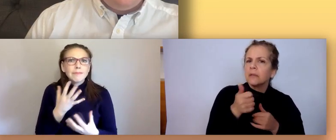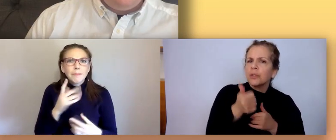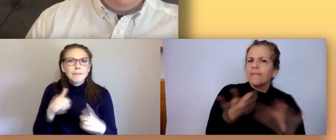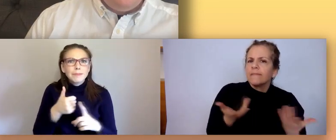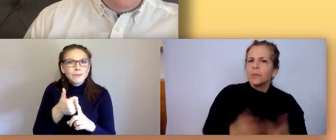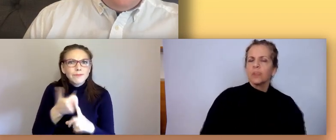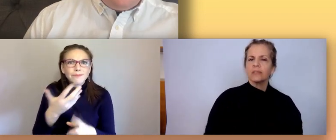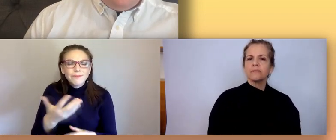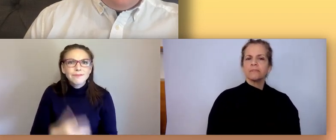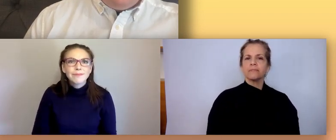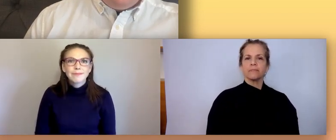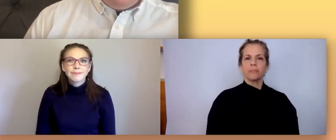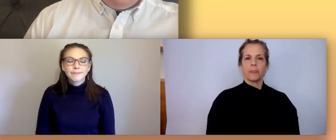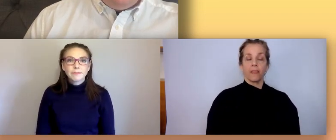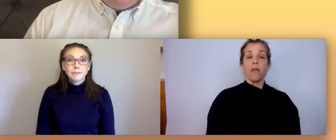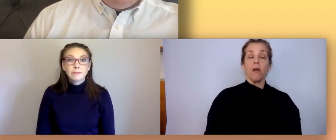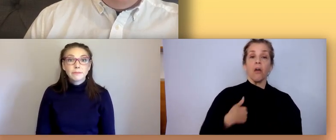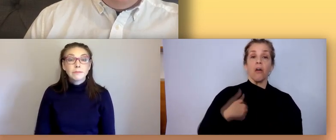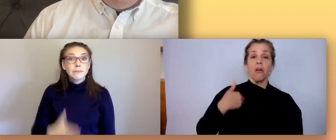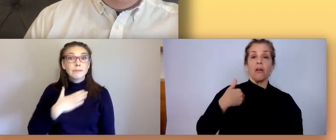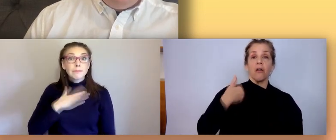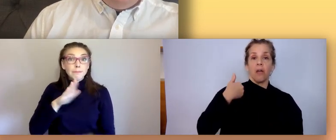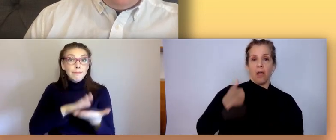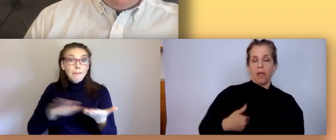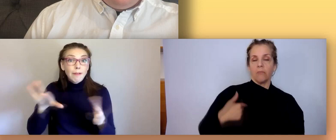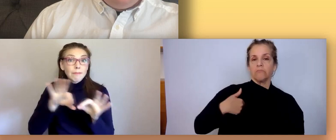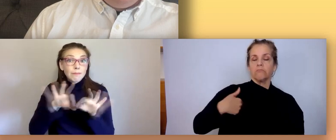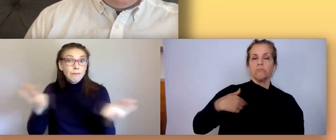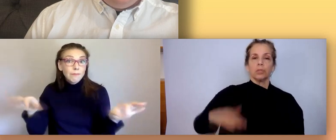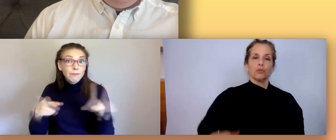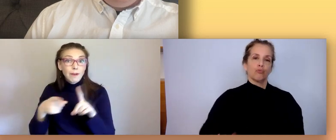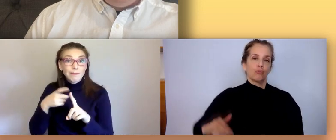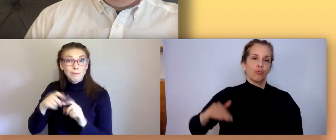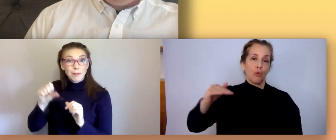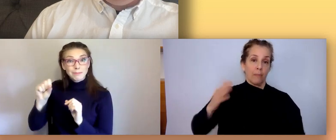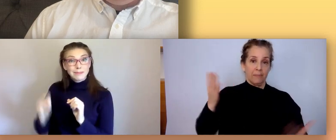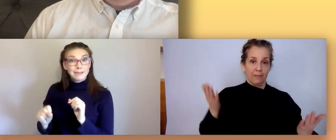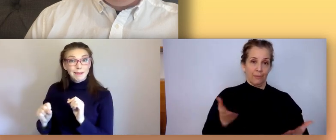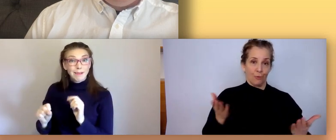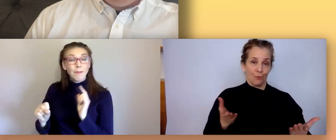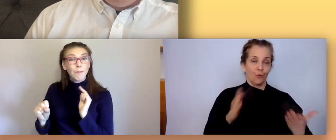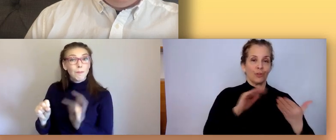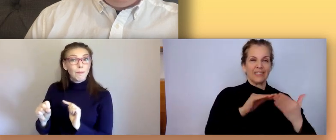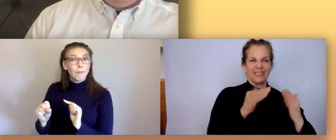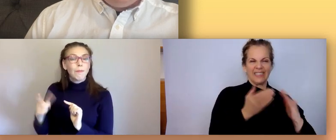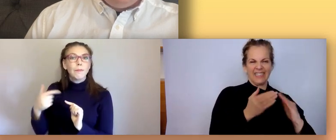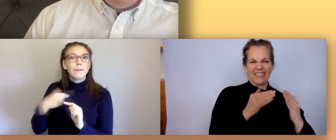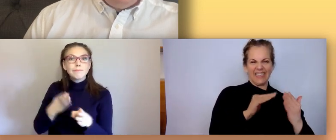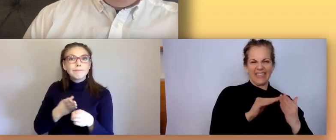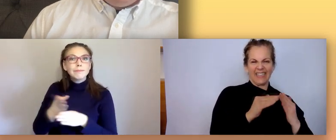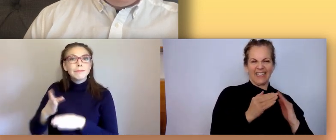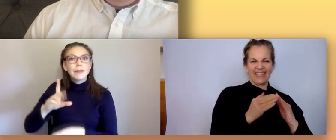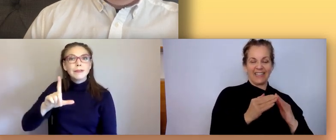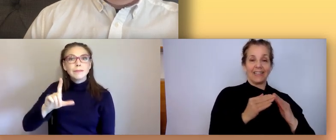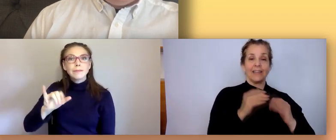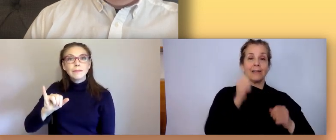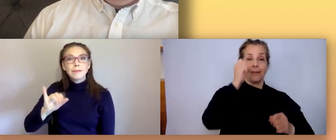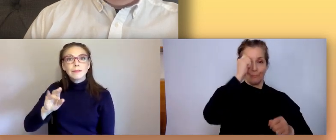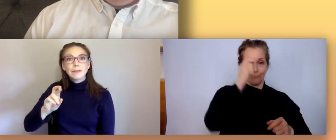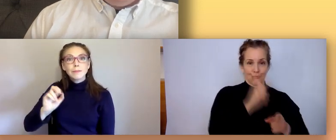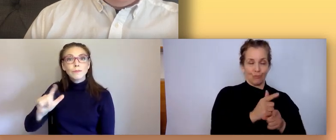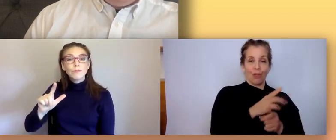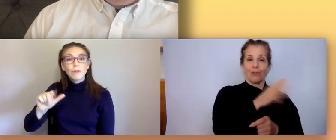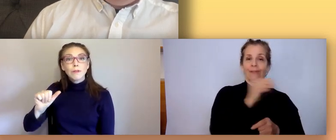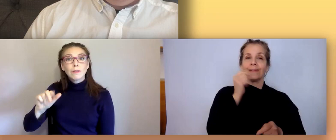yourself. I got my degree in the South, major in liberal brothers arts,